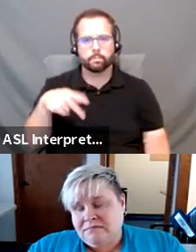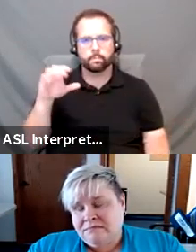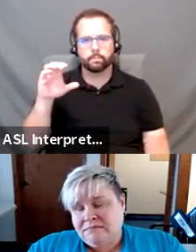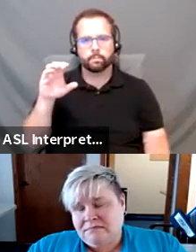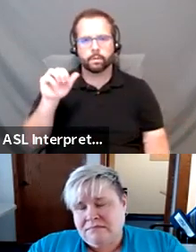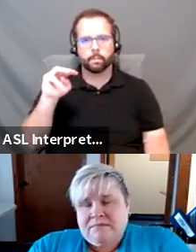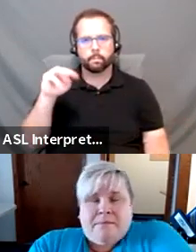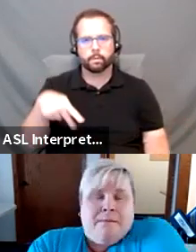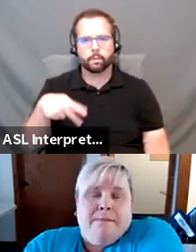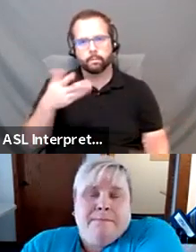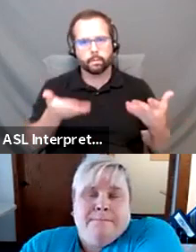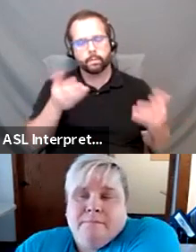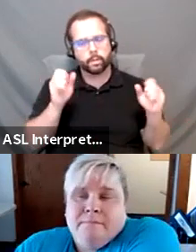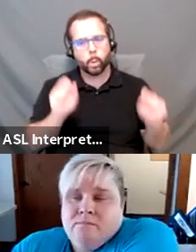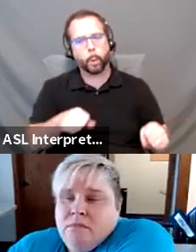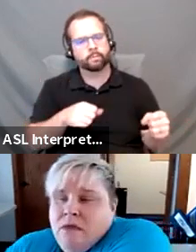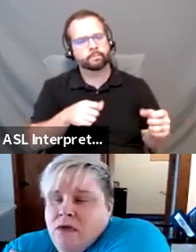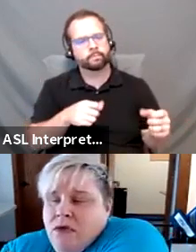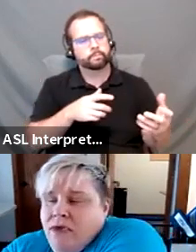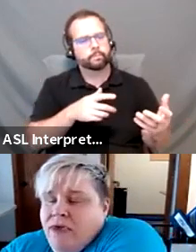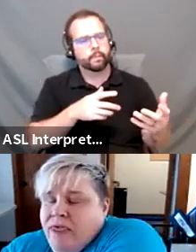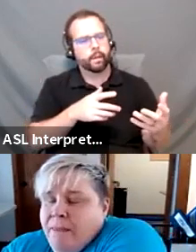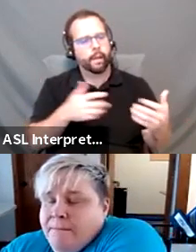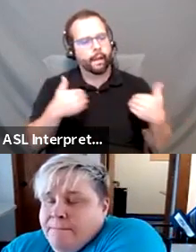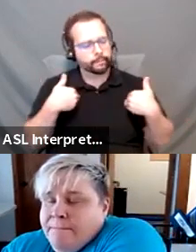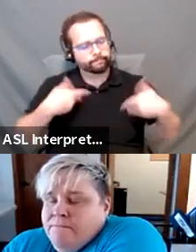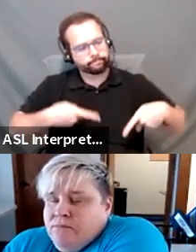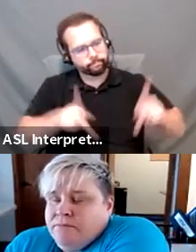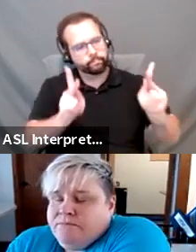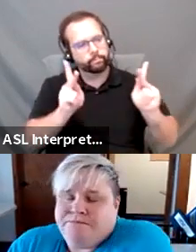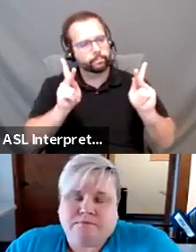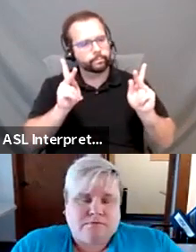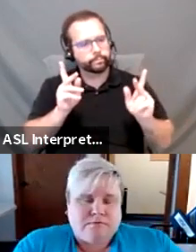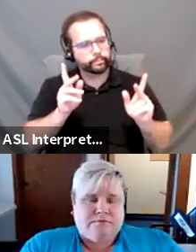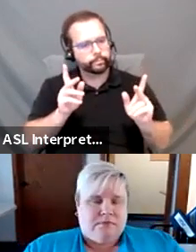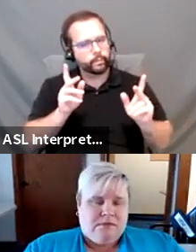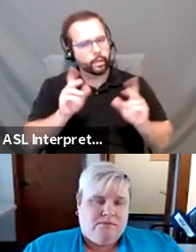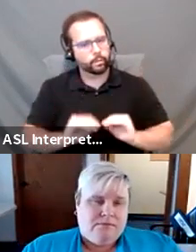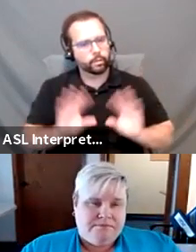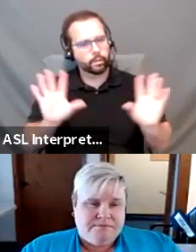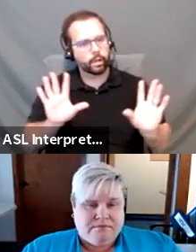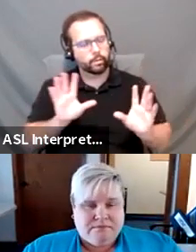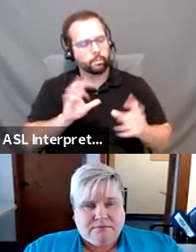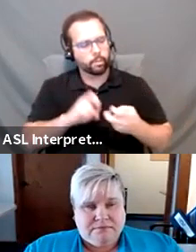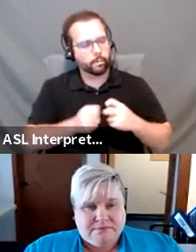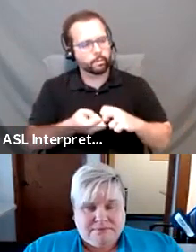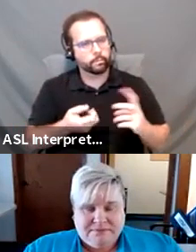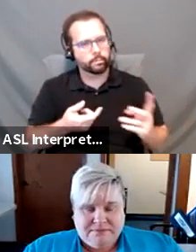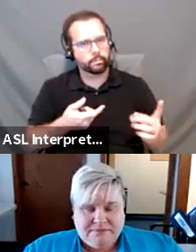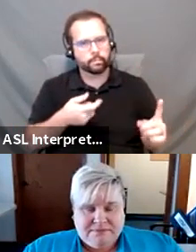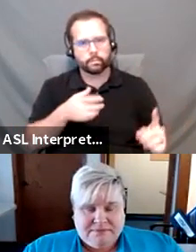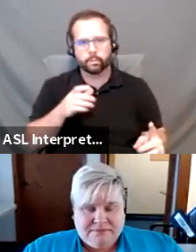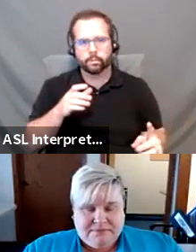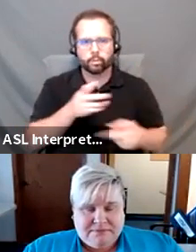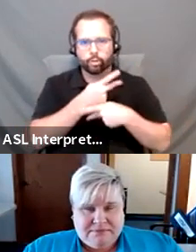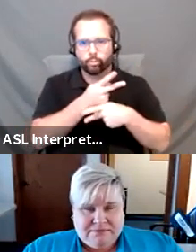the problem, because I don't think they necessarily, I'm sure it's not that their idea to have a problem. That's what I